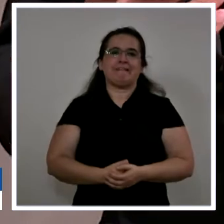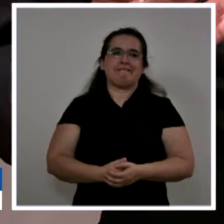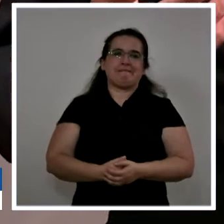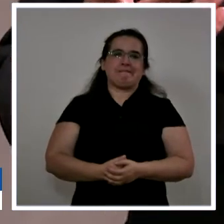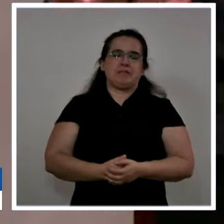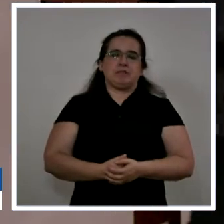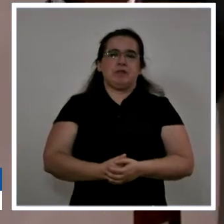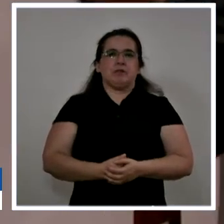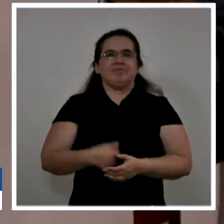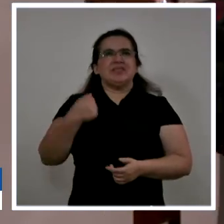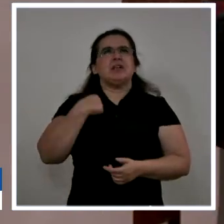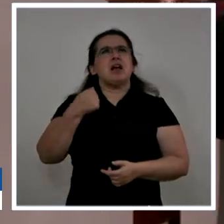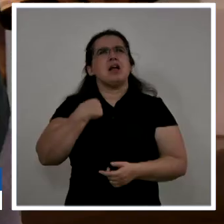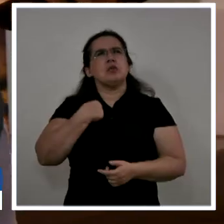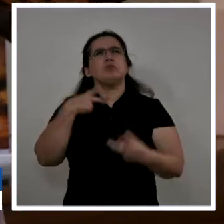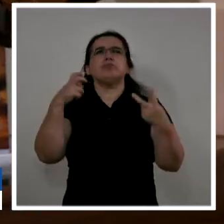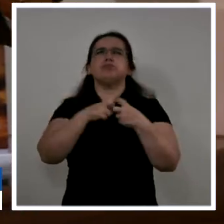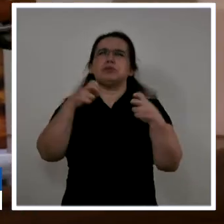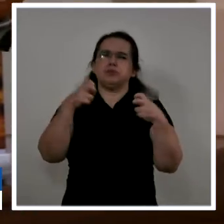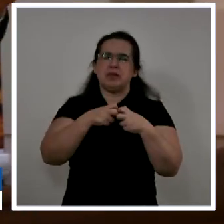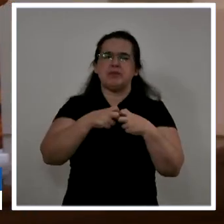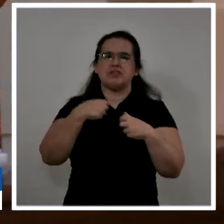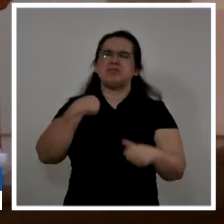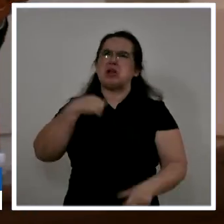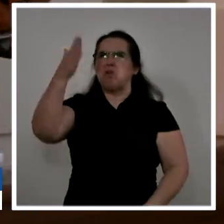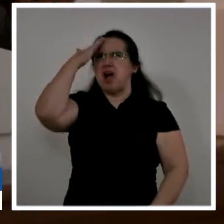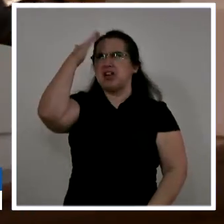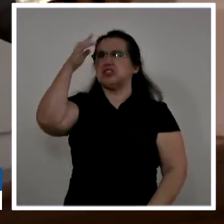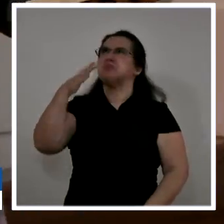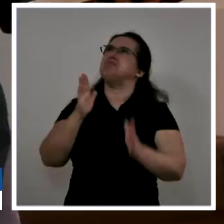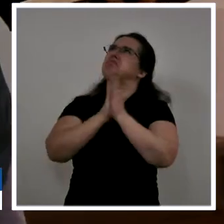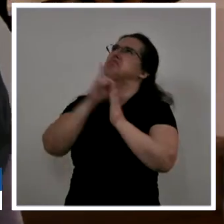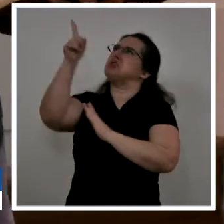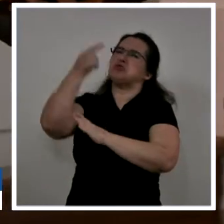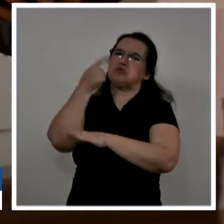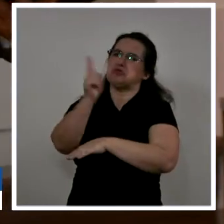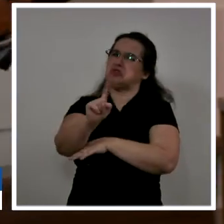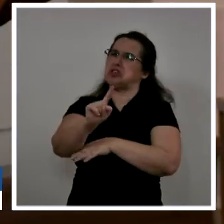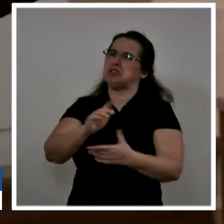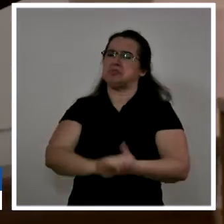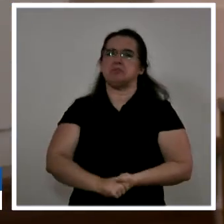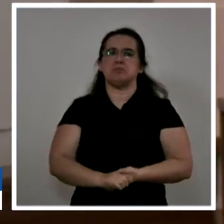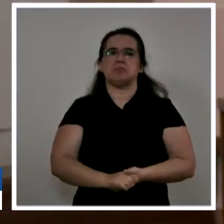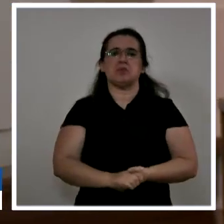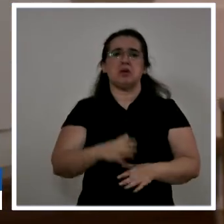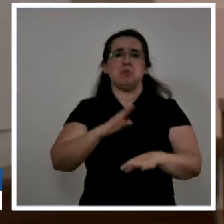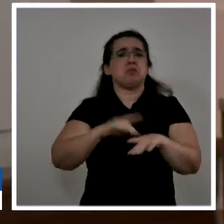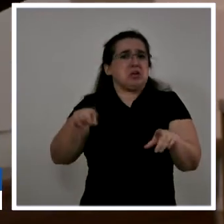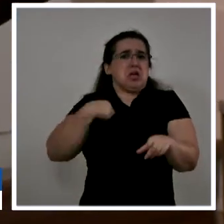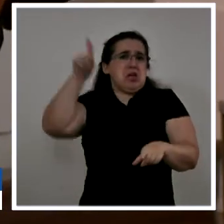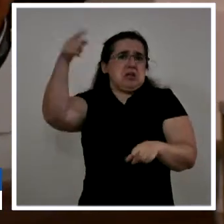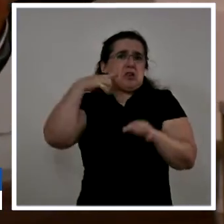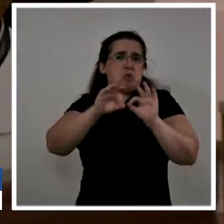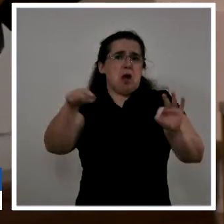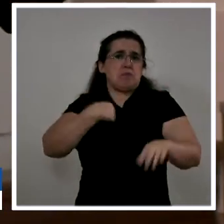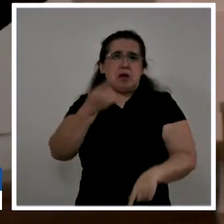nothing about. Eu tenho problemas dos quais Deus não tem conhecimento. Because he's not like me. Porque ele não é como eu. He has